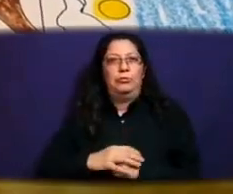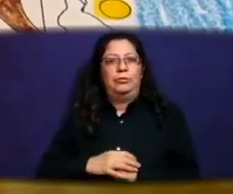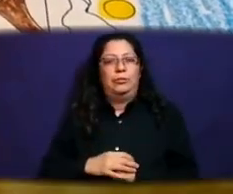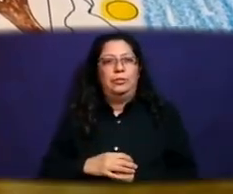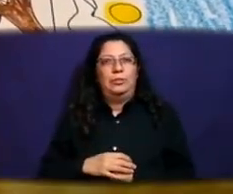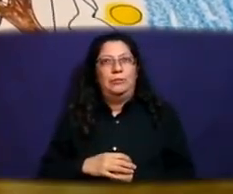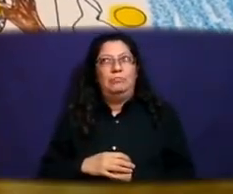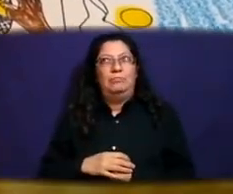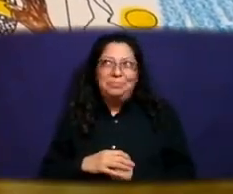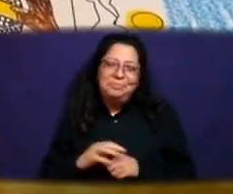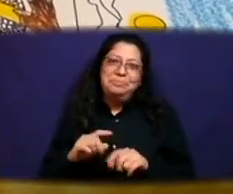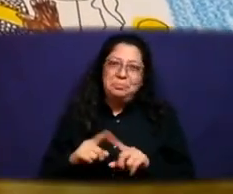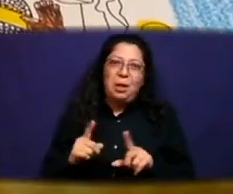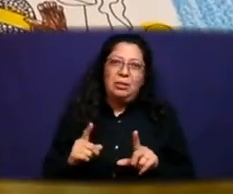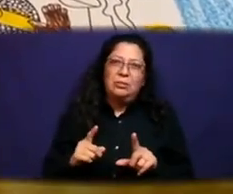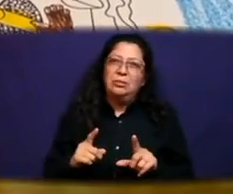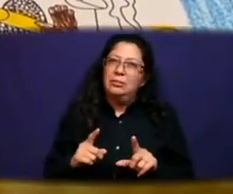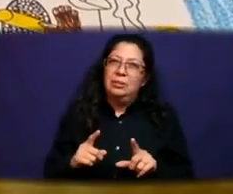But